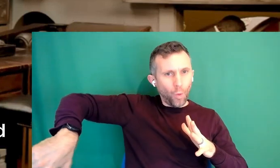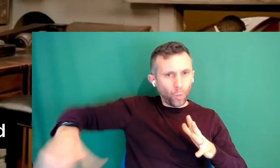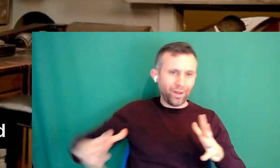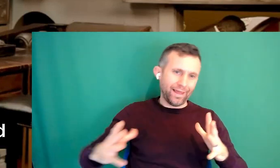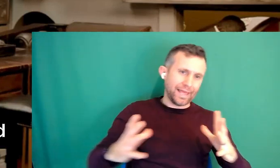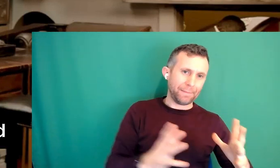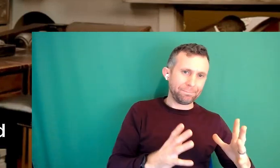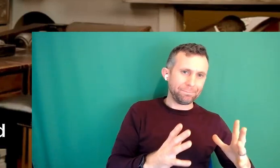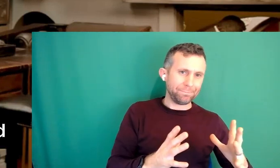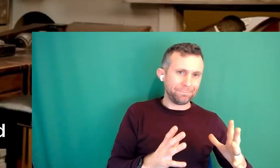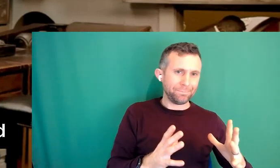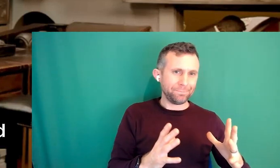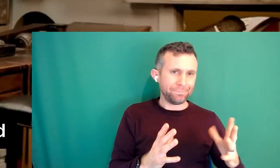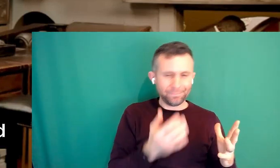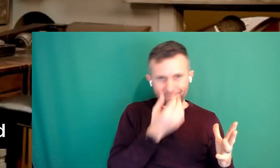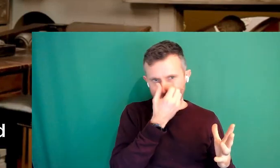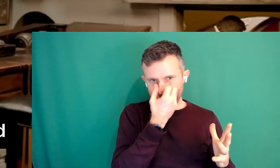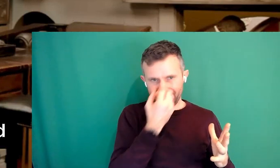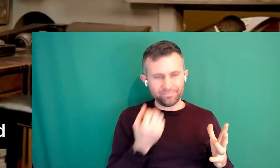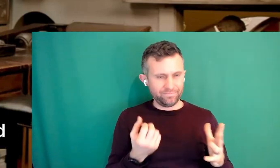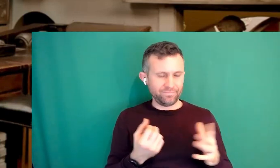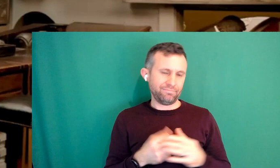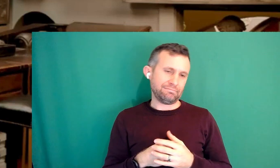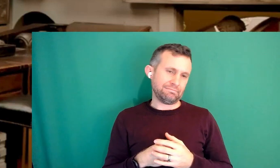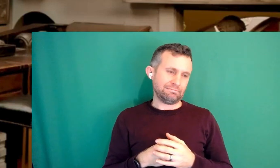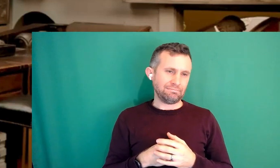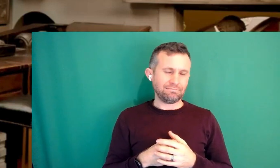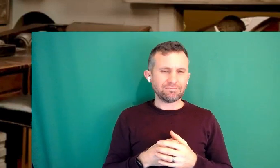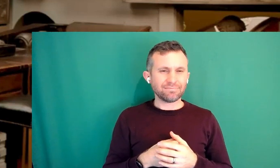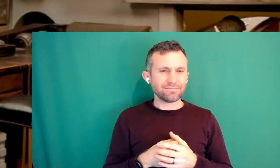the space for work as Soane intended.